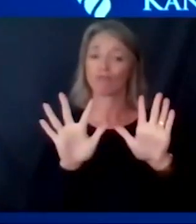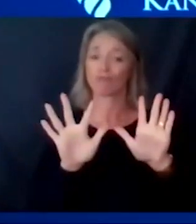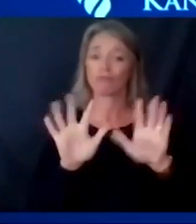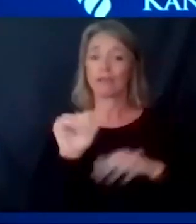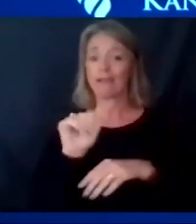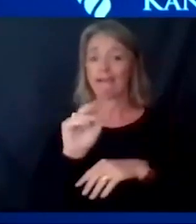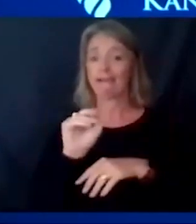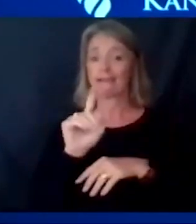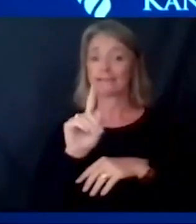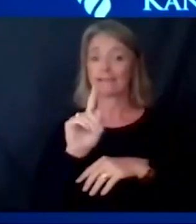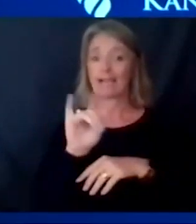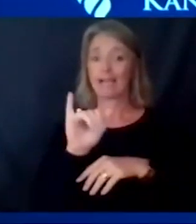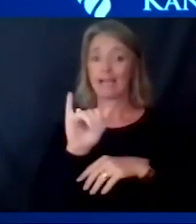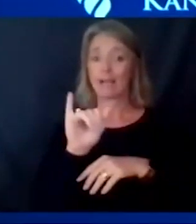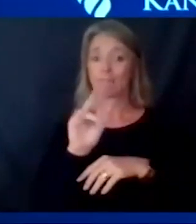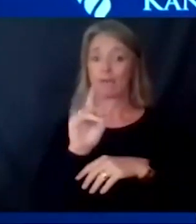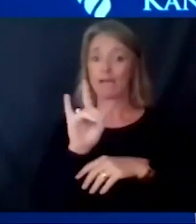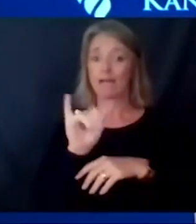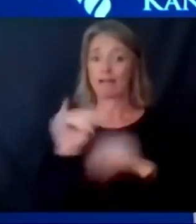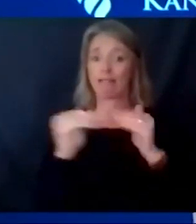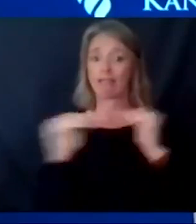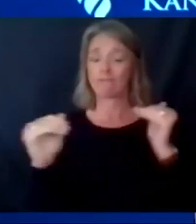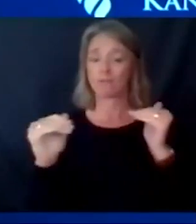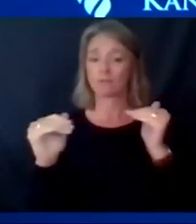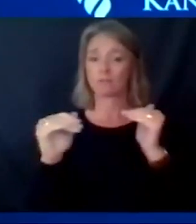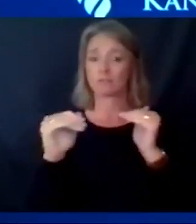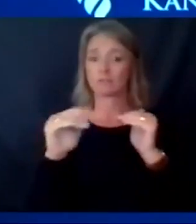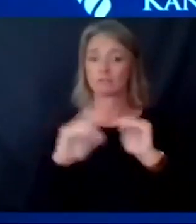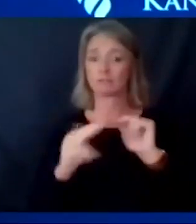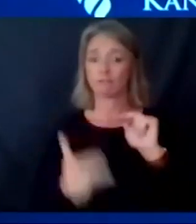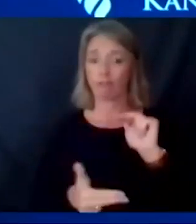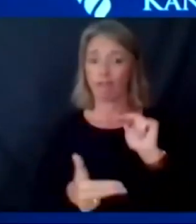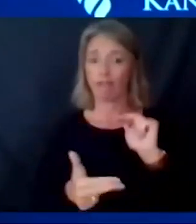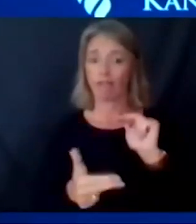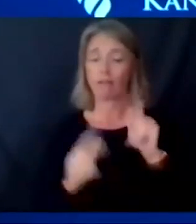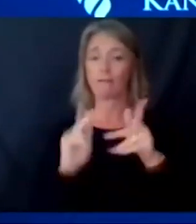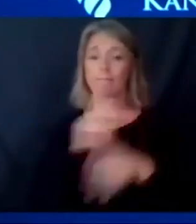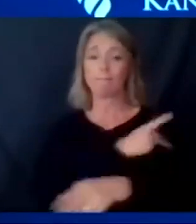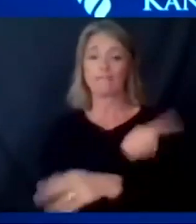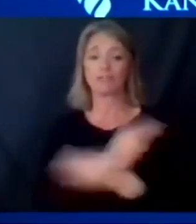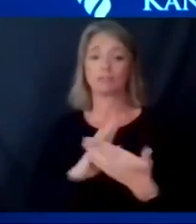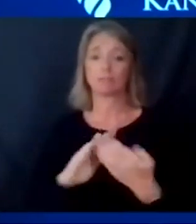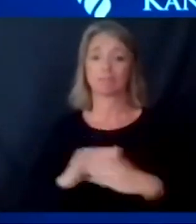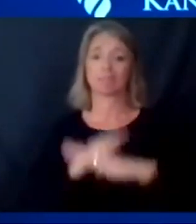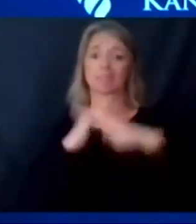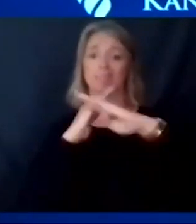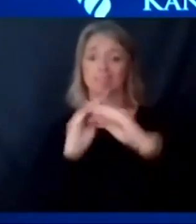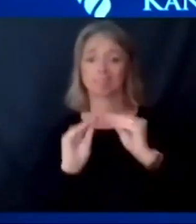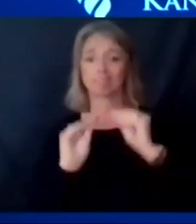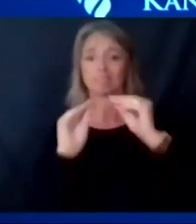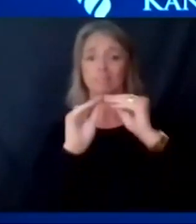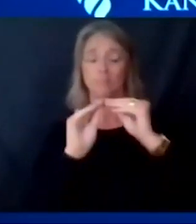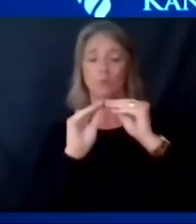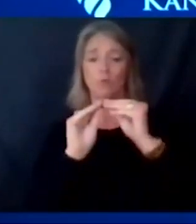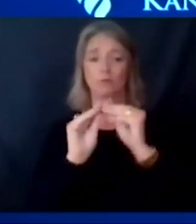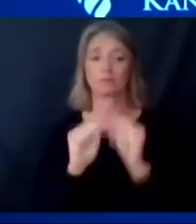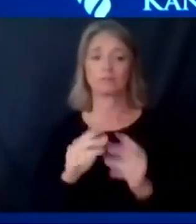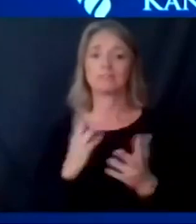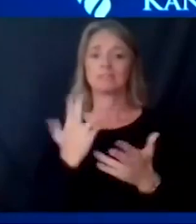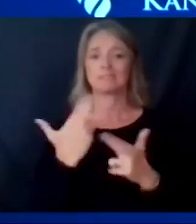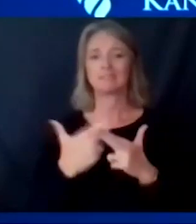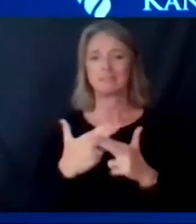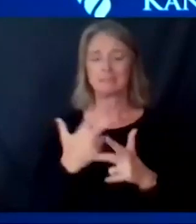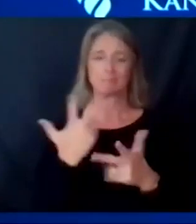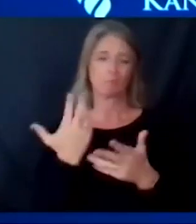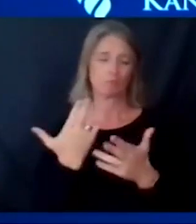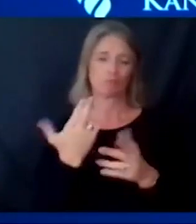fell, that patients became less immune, and that's why we're seeing some of these, quote, breakthrough infections. And